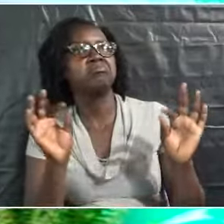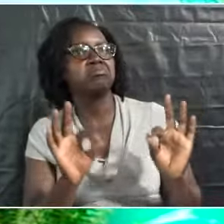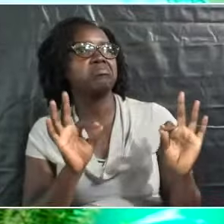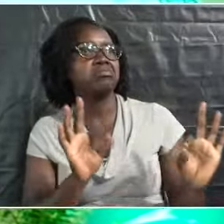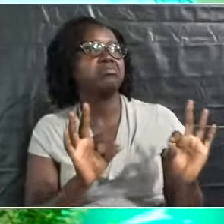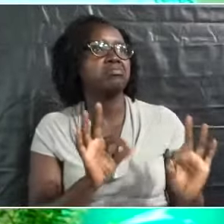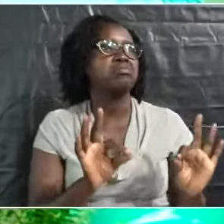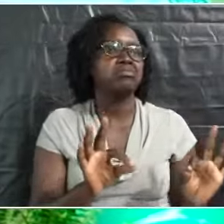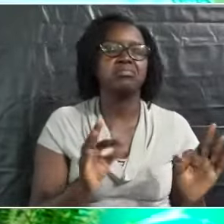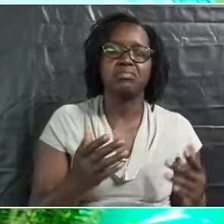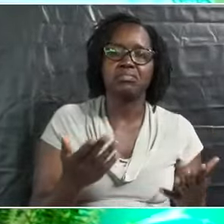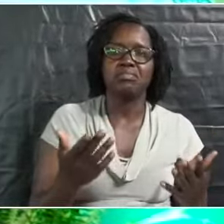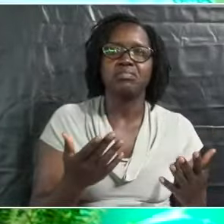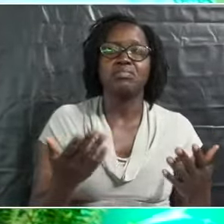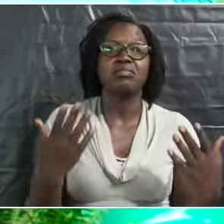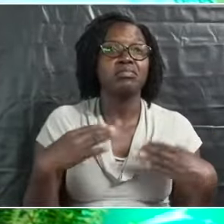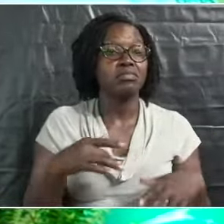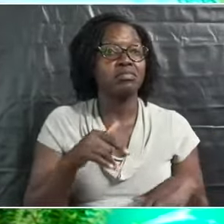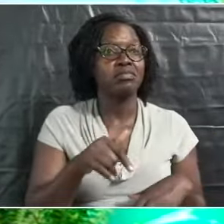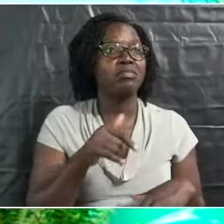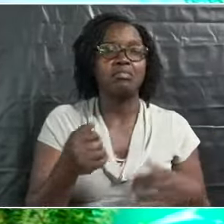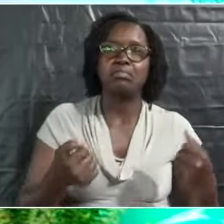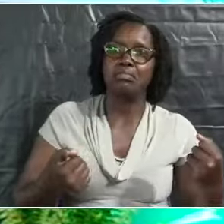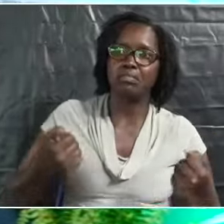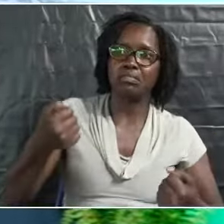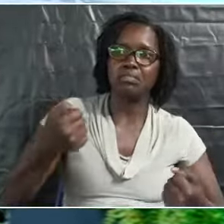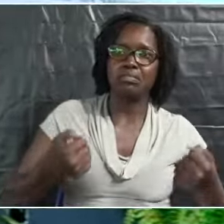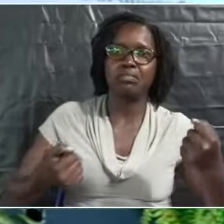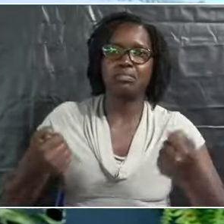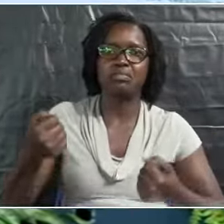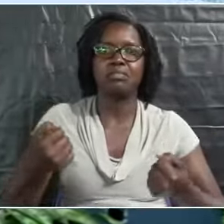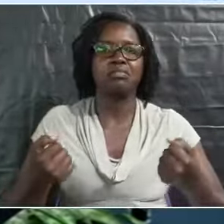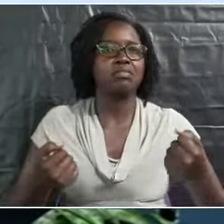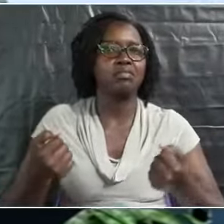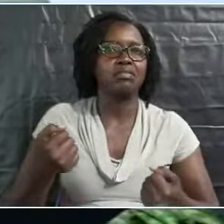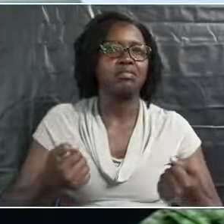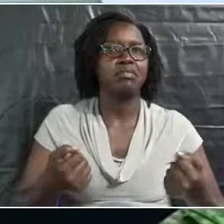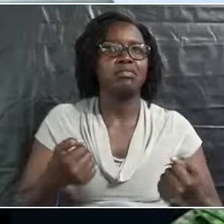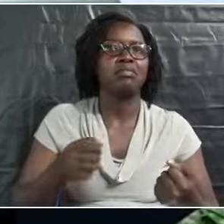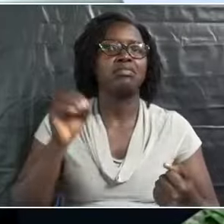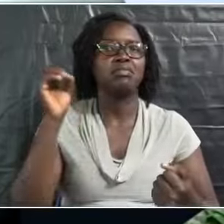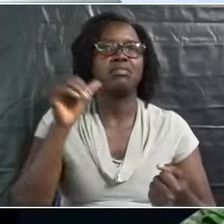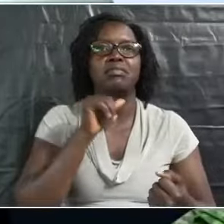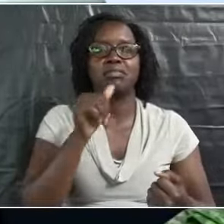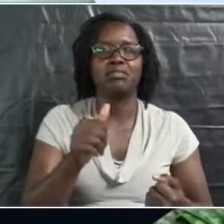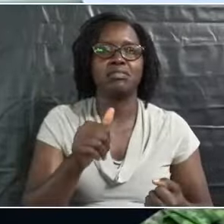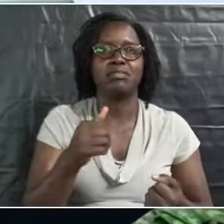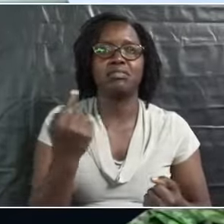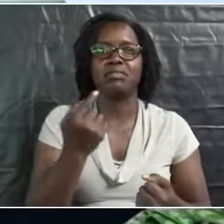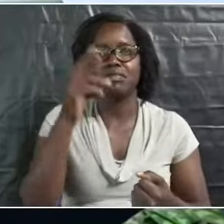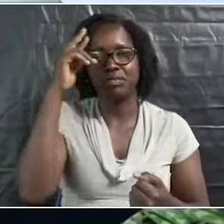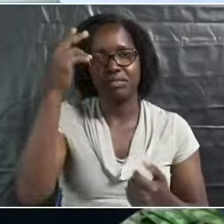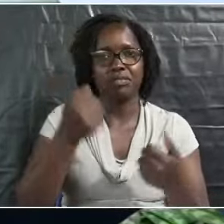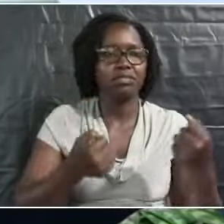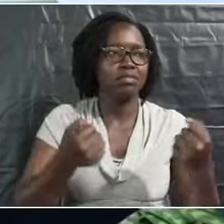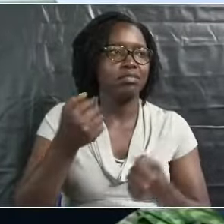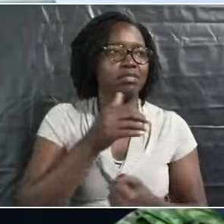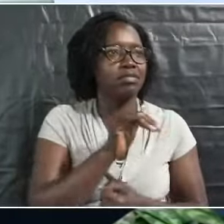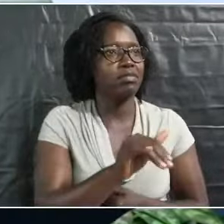are people today who drive vehicles they are not supposed to be driving. The only reason they drive them is